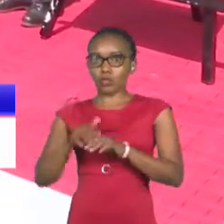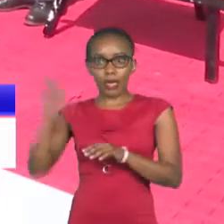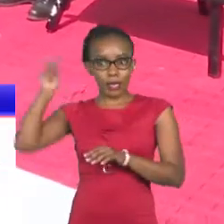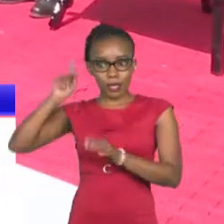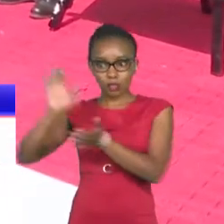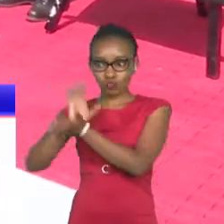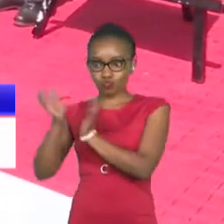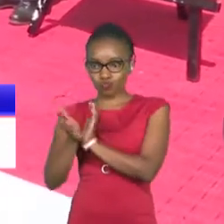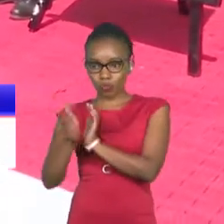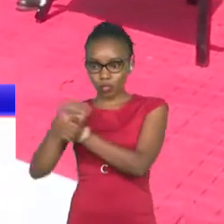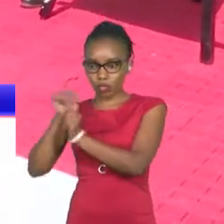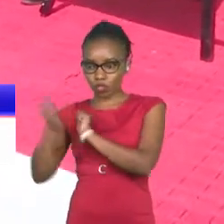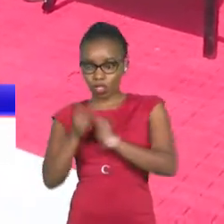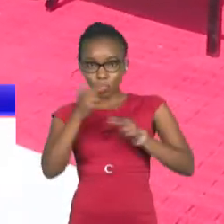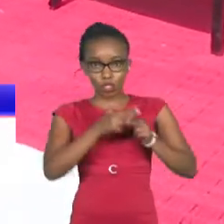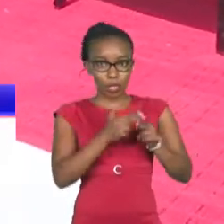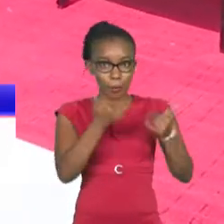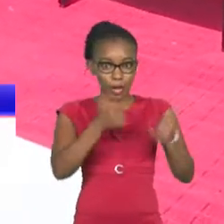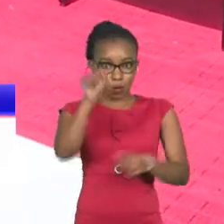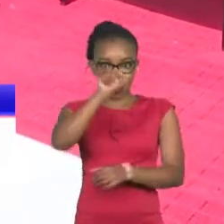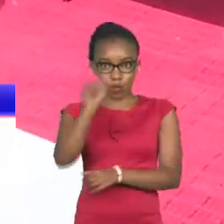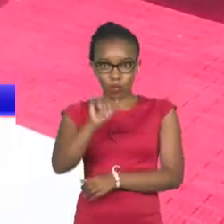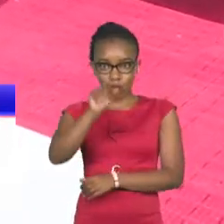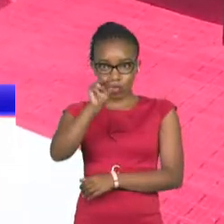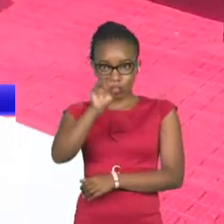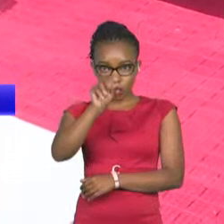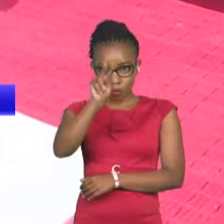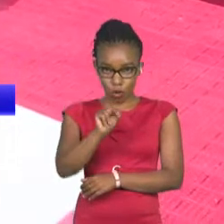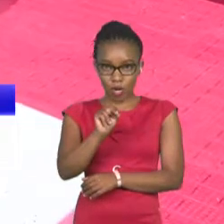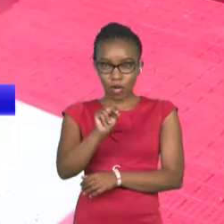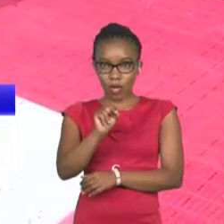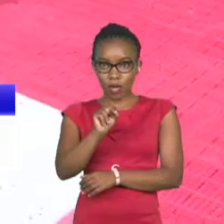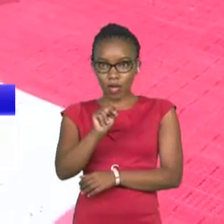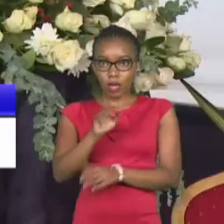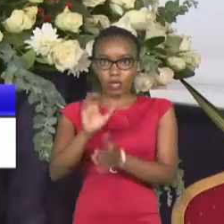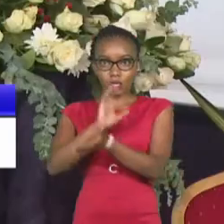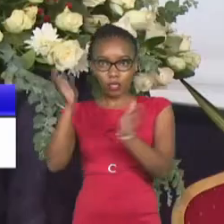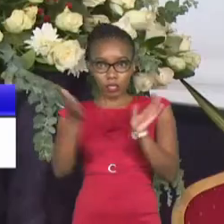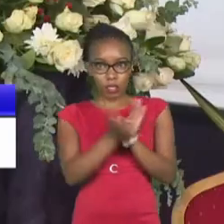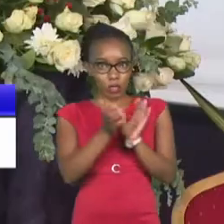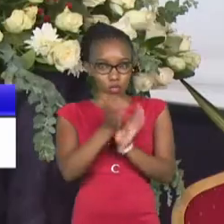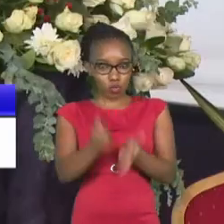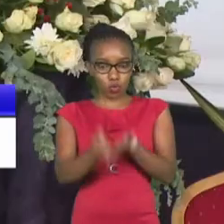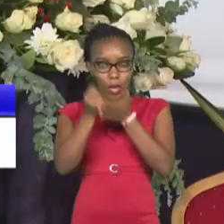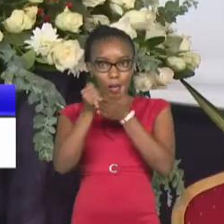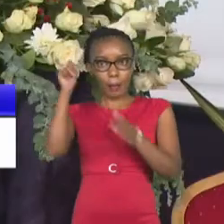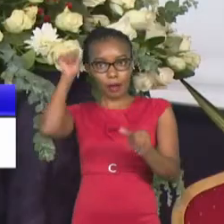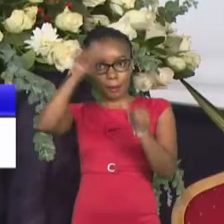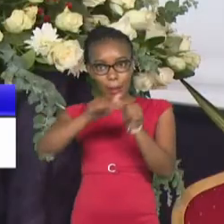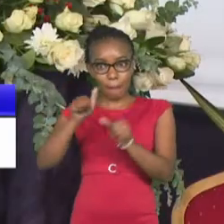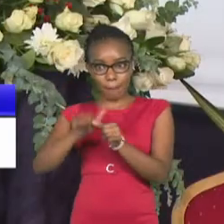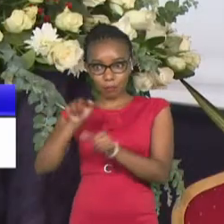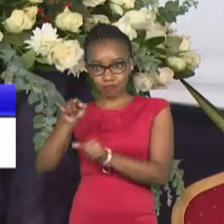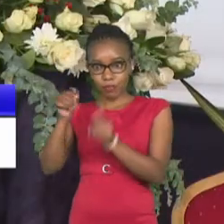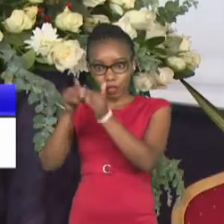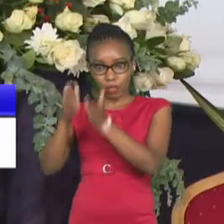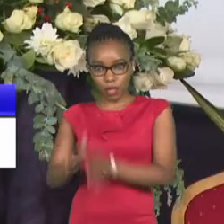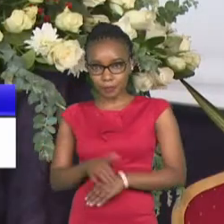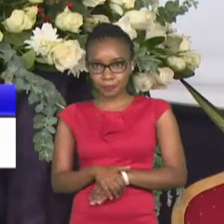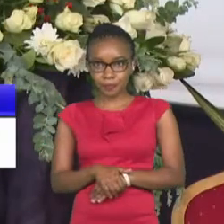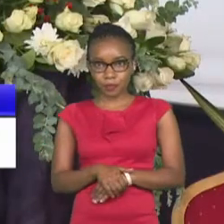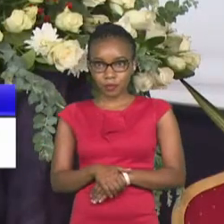be changed to Simon Nyachai Stadium as a tribute to helping his remembrance. I've considered it fit